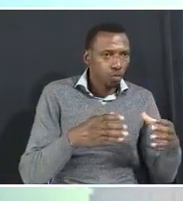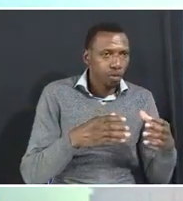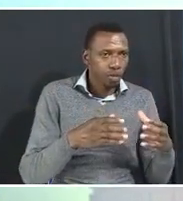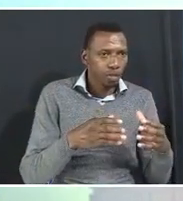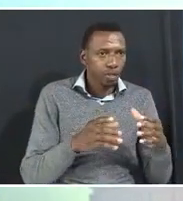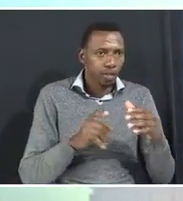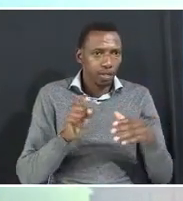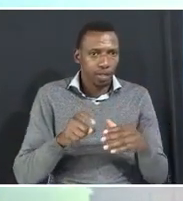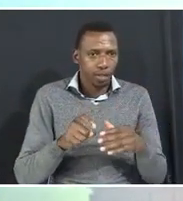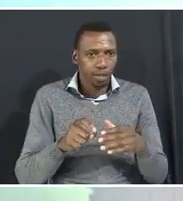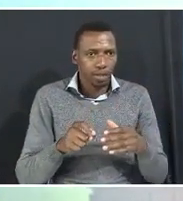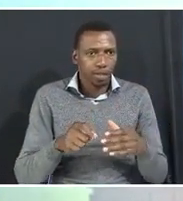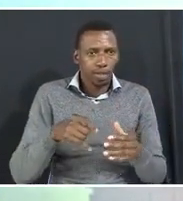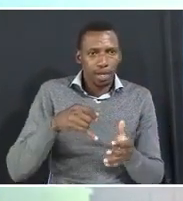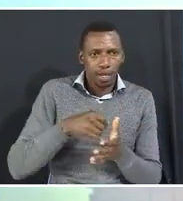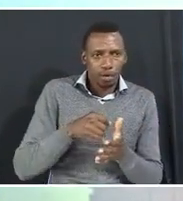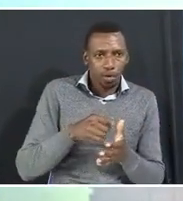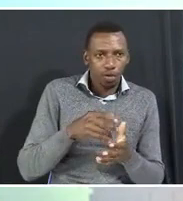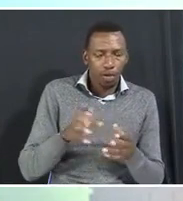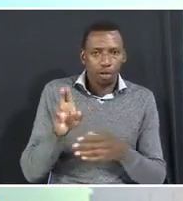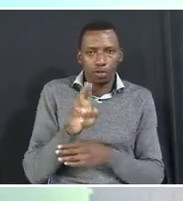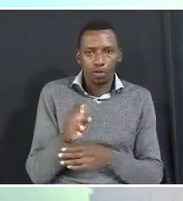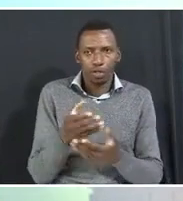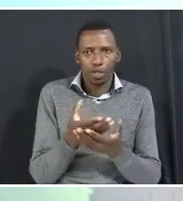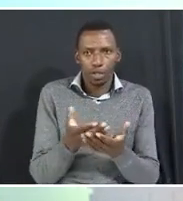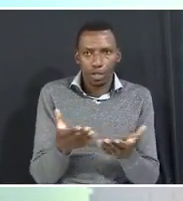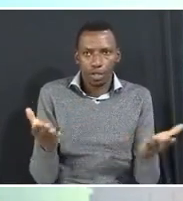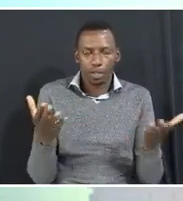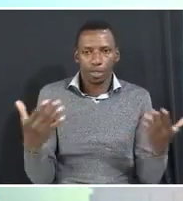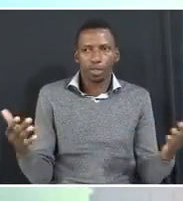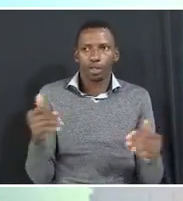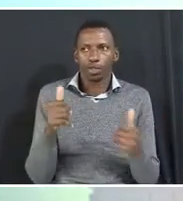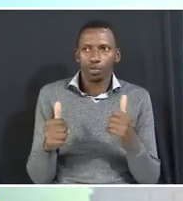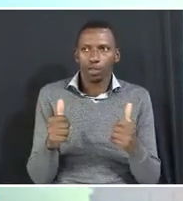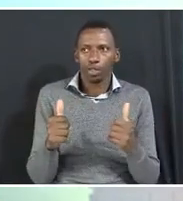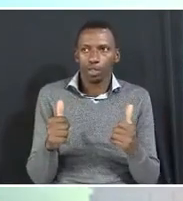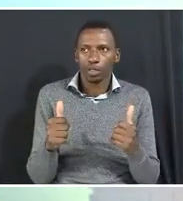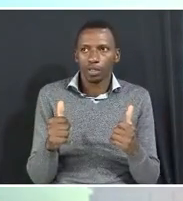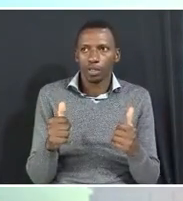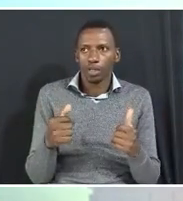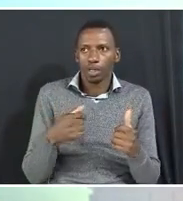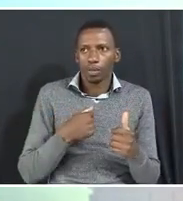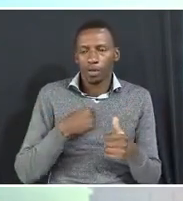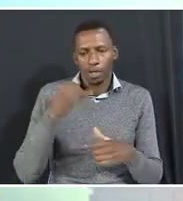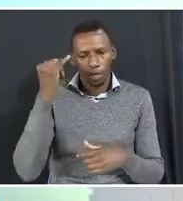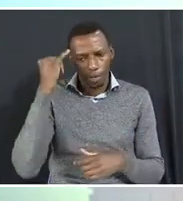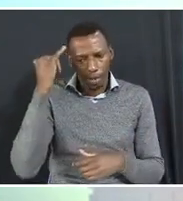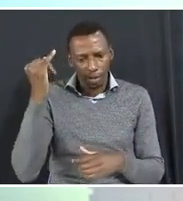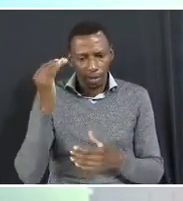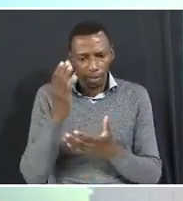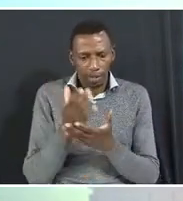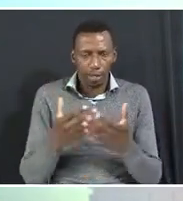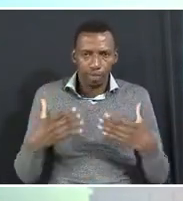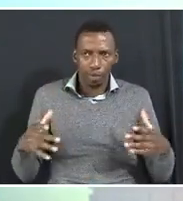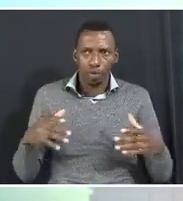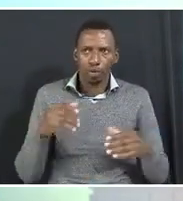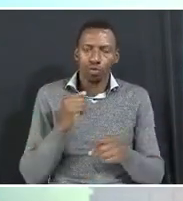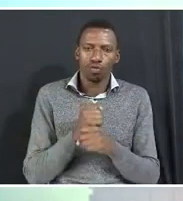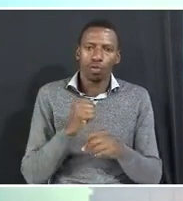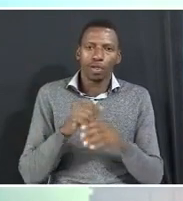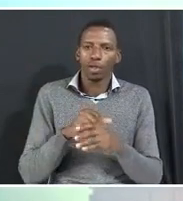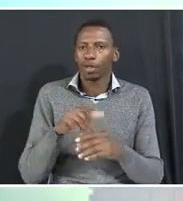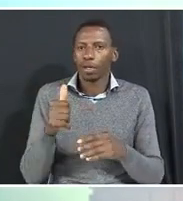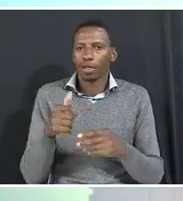engaging and utilizing. These are some things which are very strange, but imagine some people are doing them in other